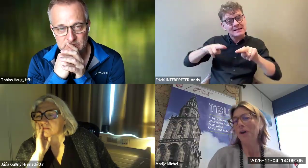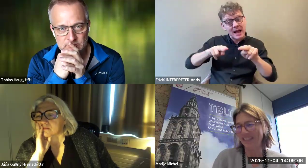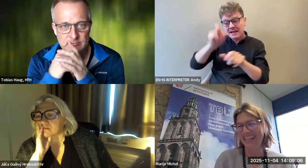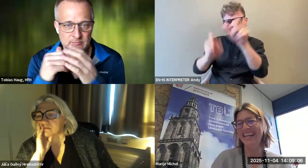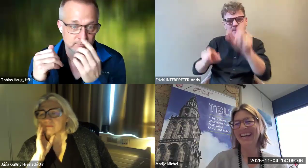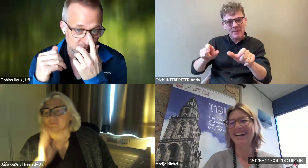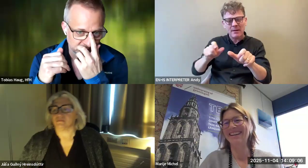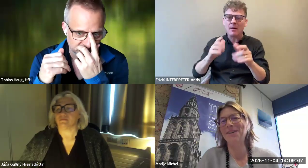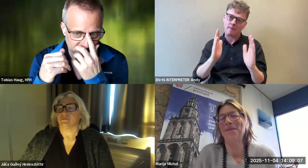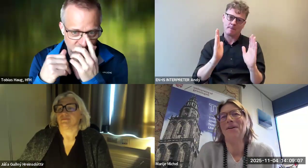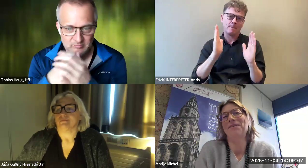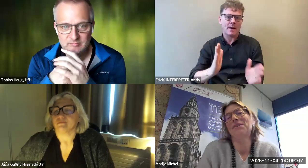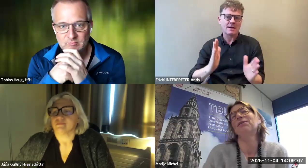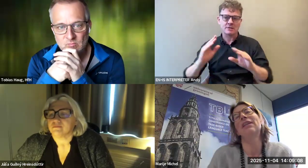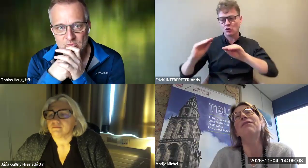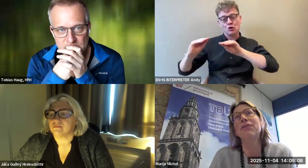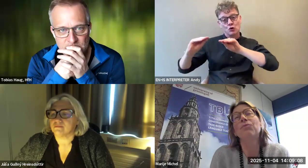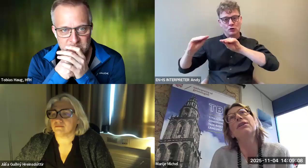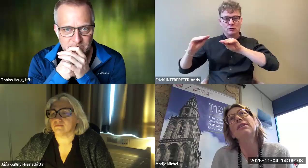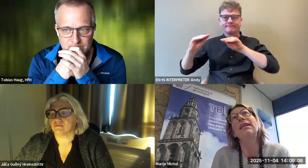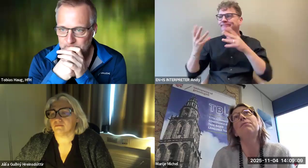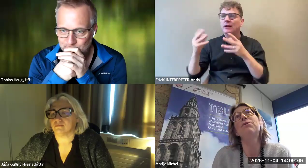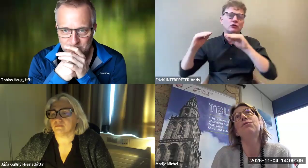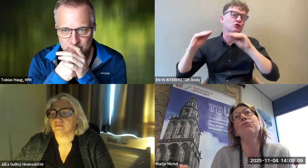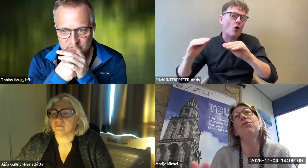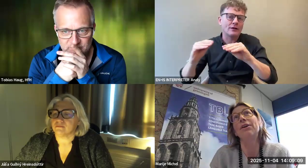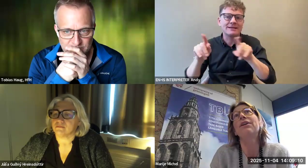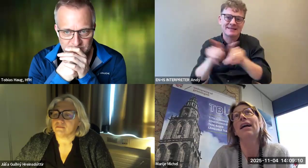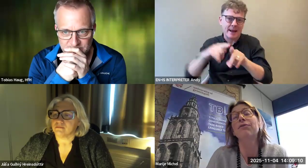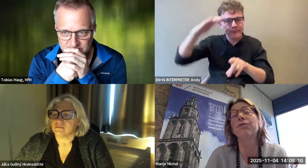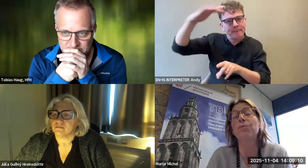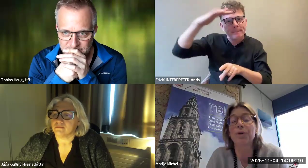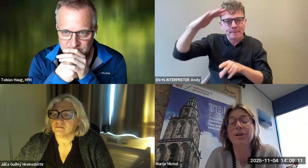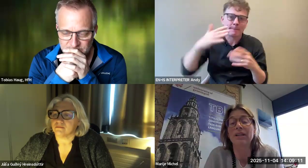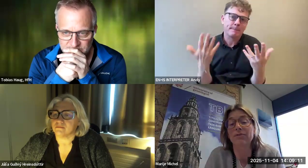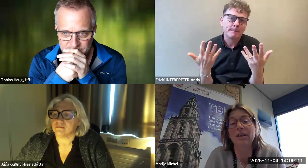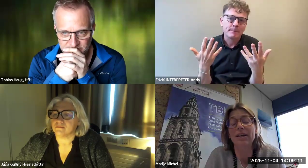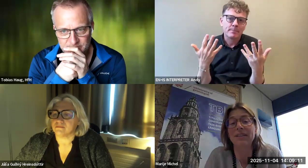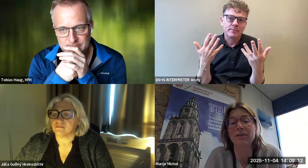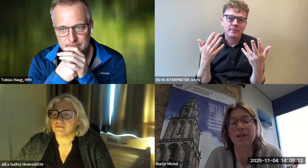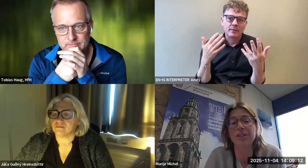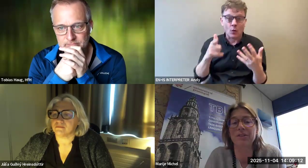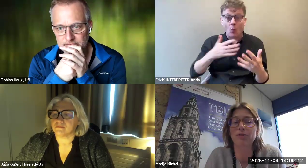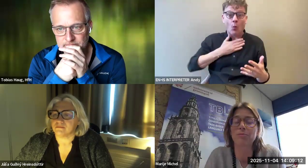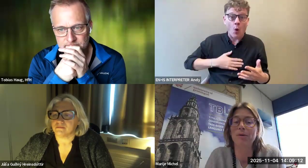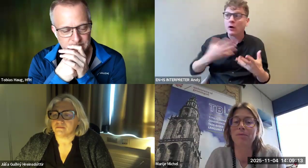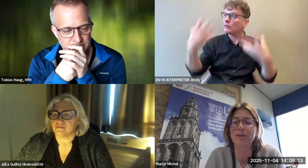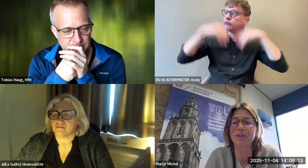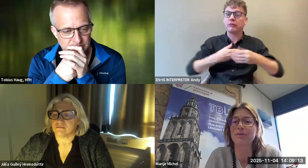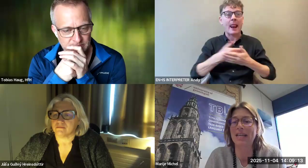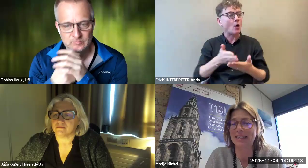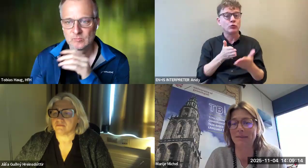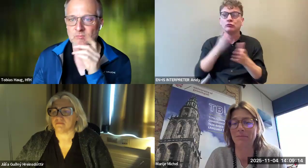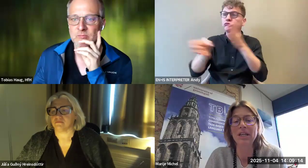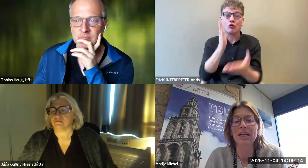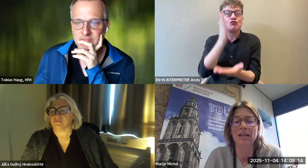be taught or if you want them to learn how to work in real life situations, you should probably